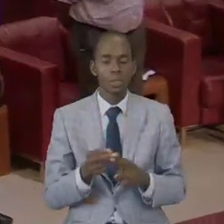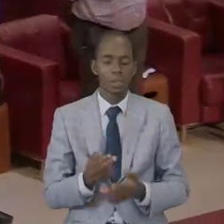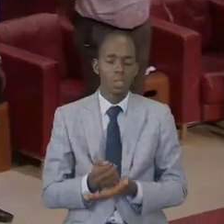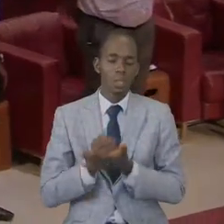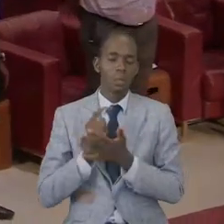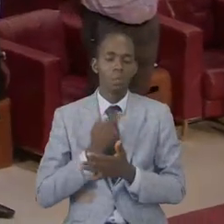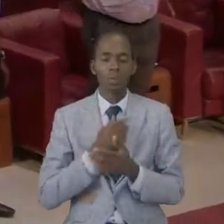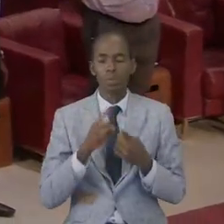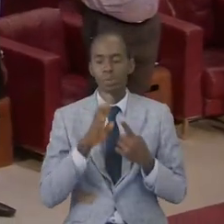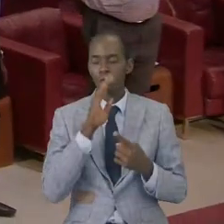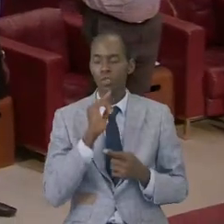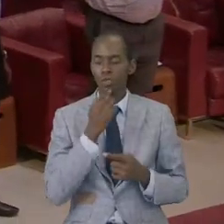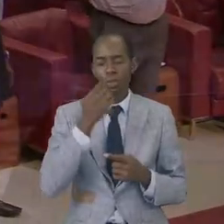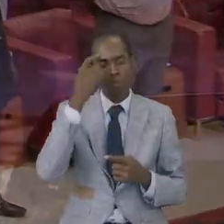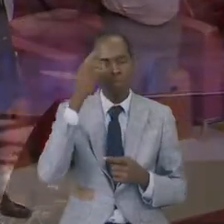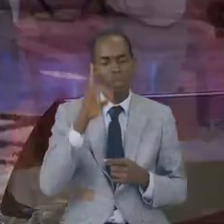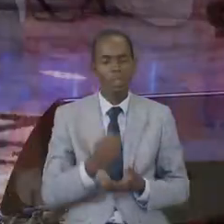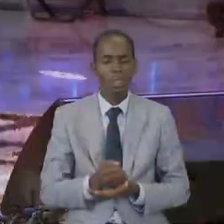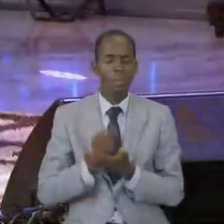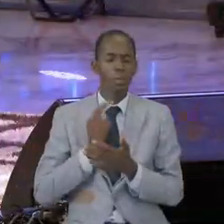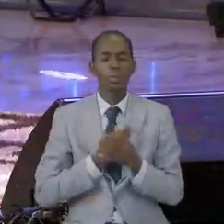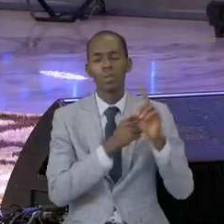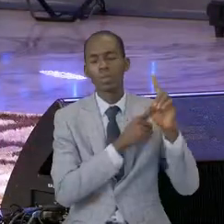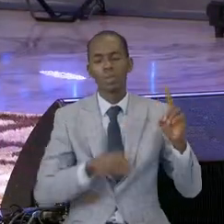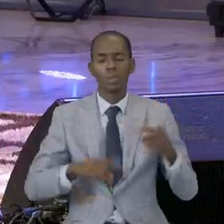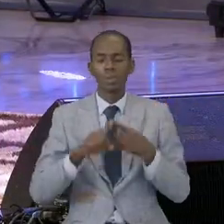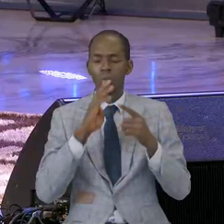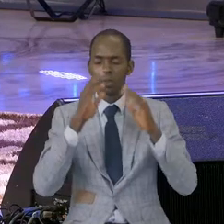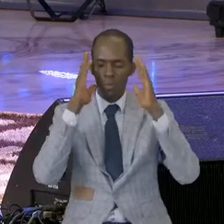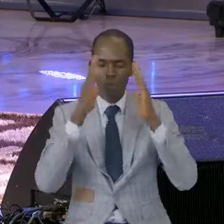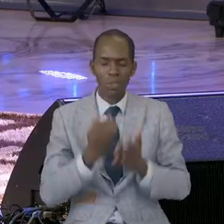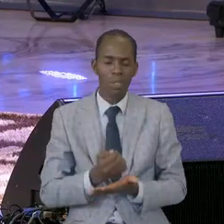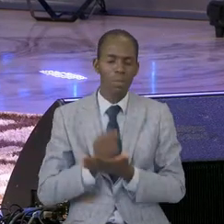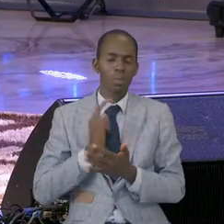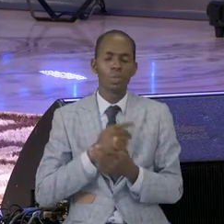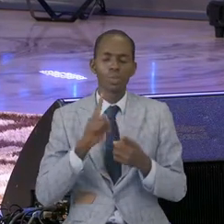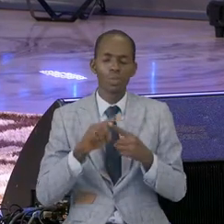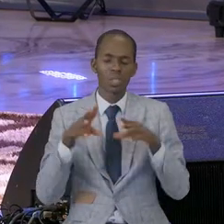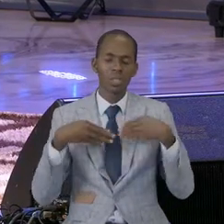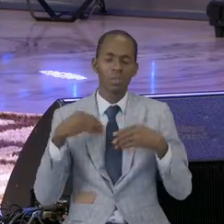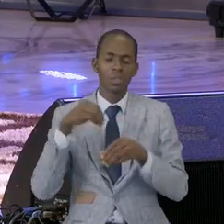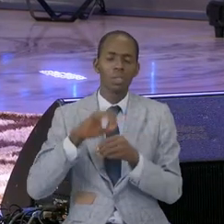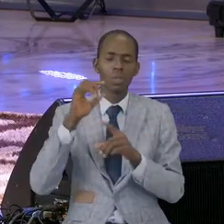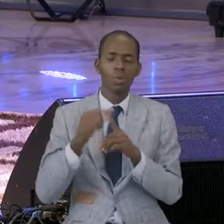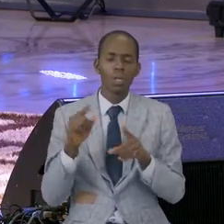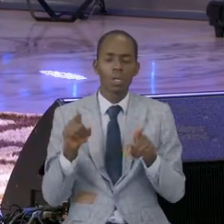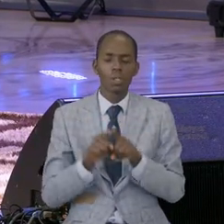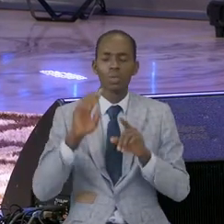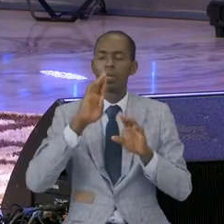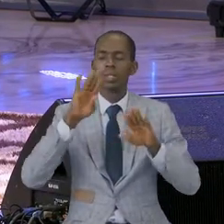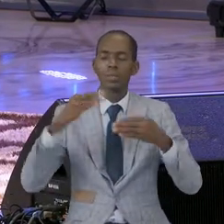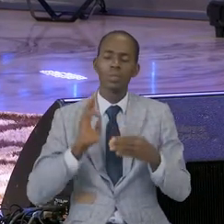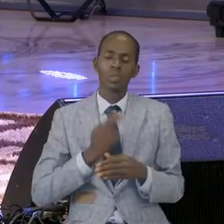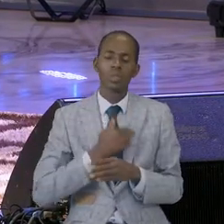to be serious-minded. Help us, Lord, to be focused. Help us to take in your word as you are giving us your